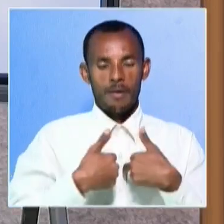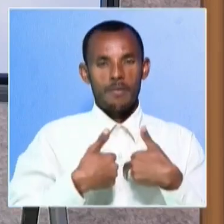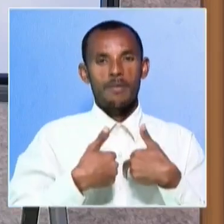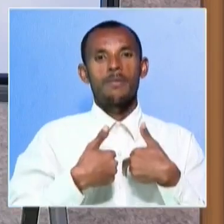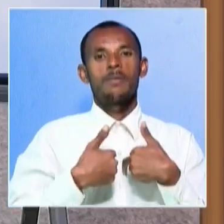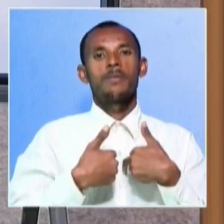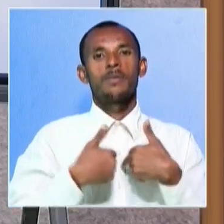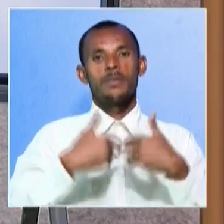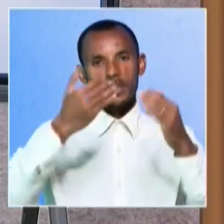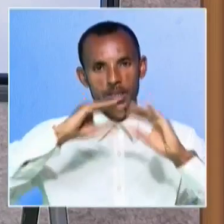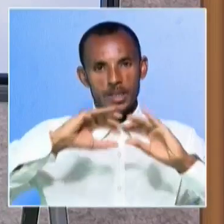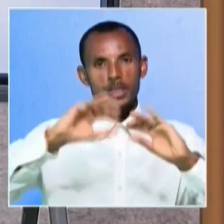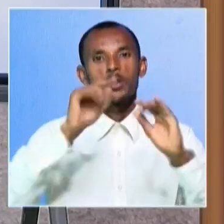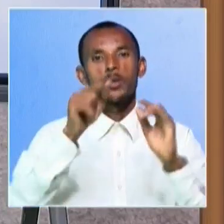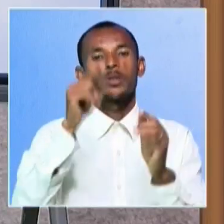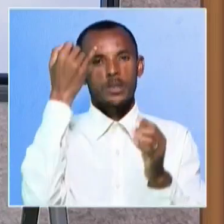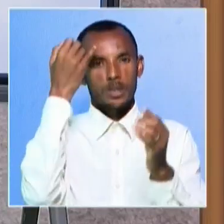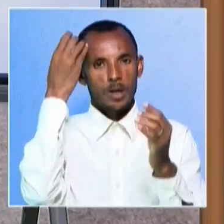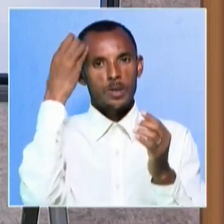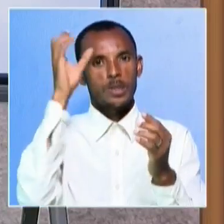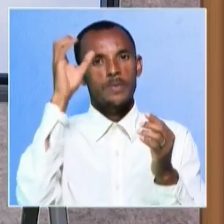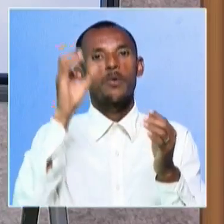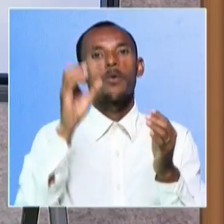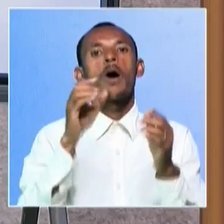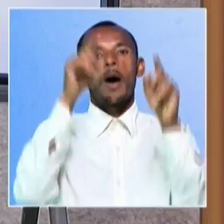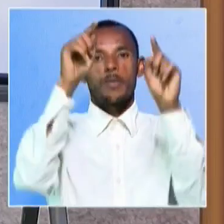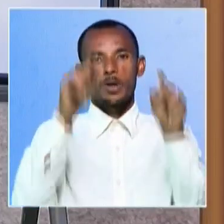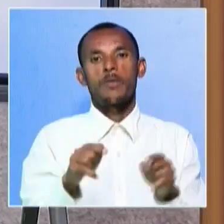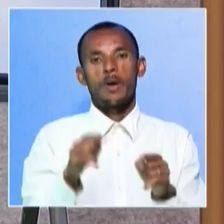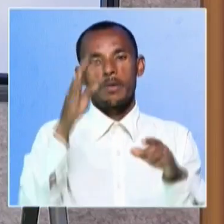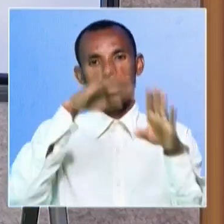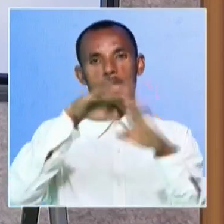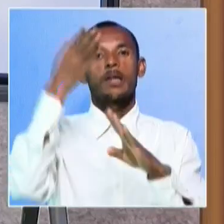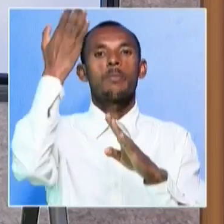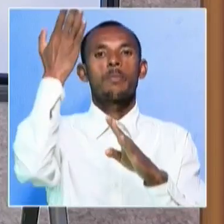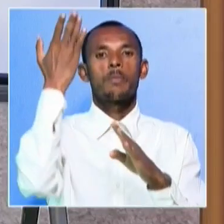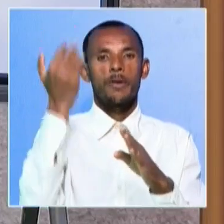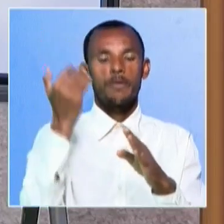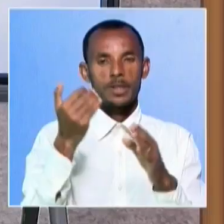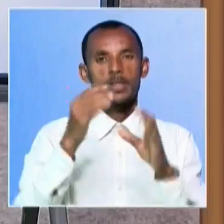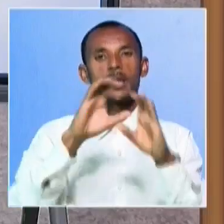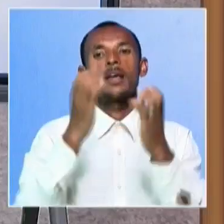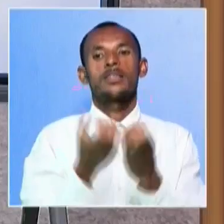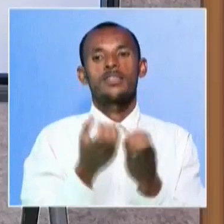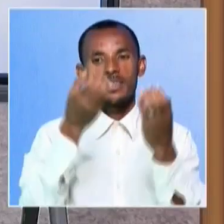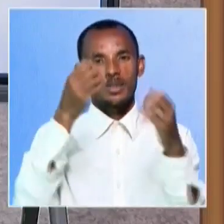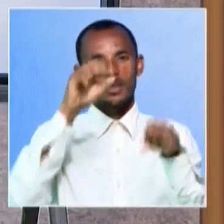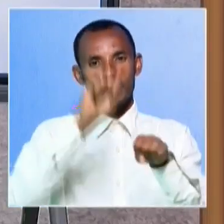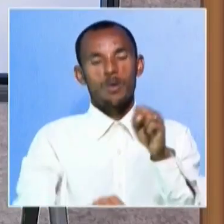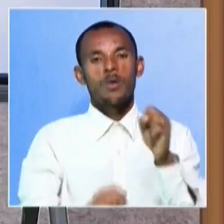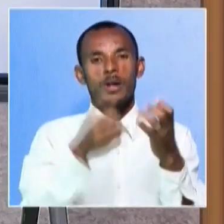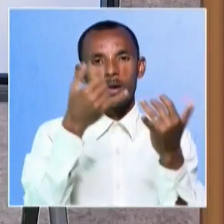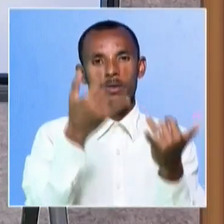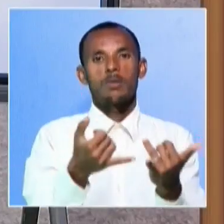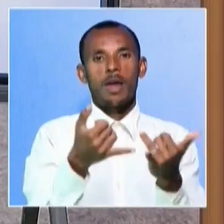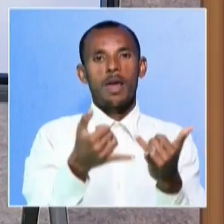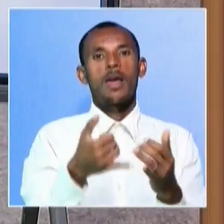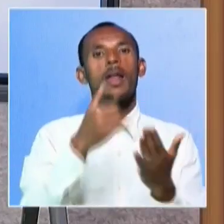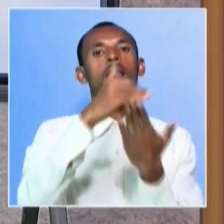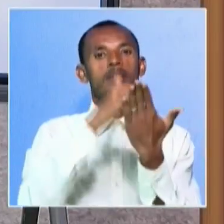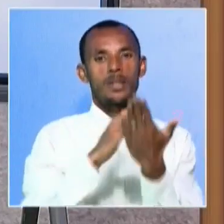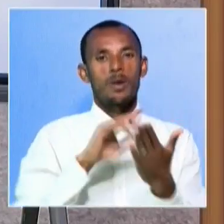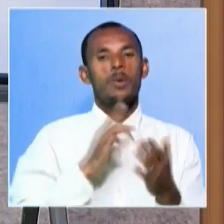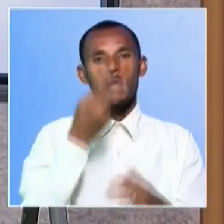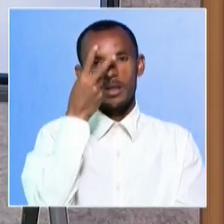presented the concept of absolute value in the previous lesson, okay? So in our today's lesson, we